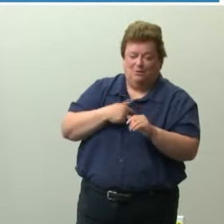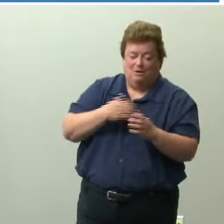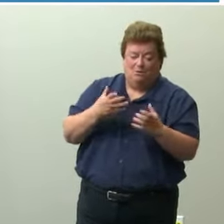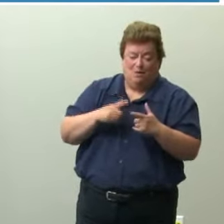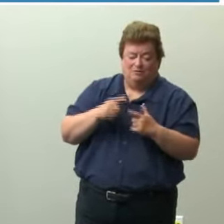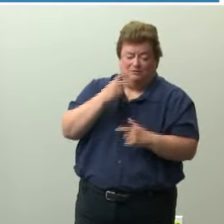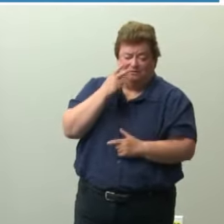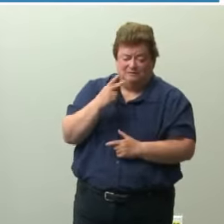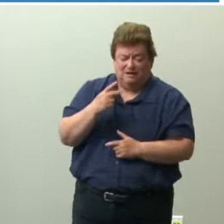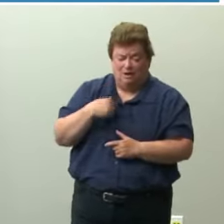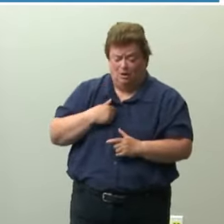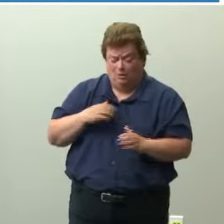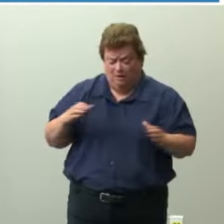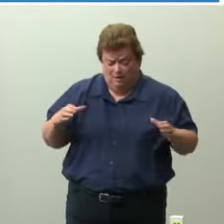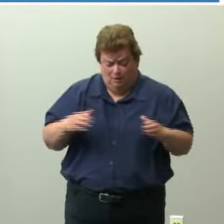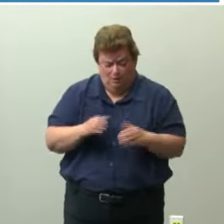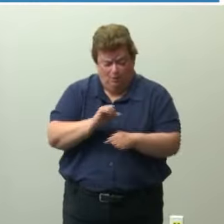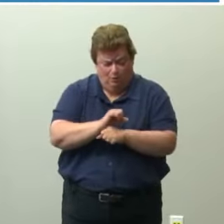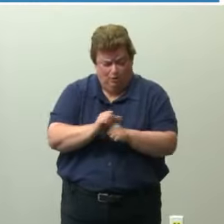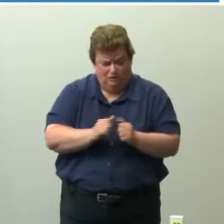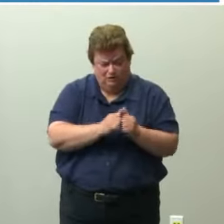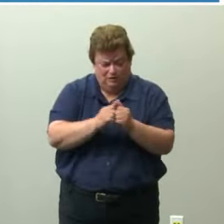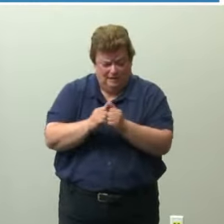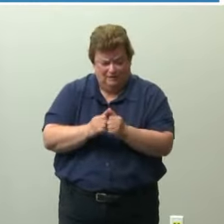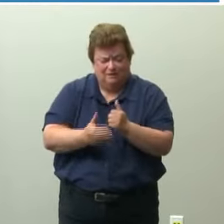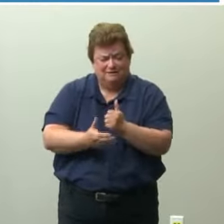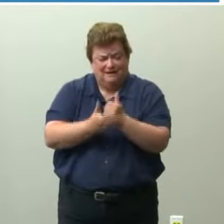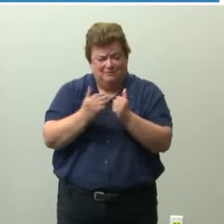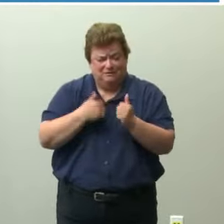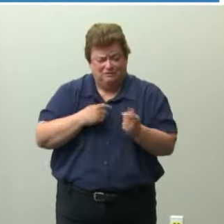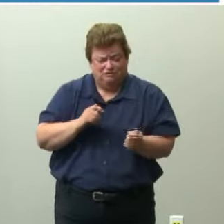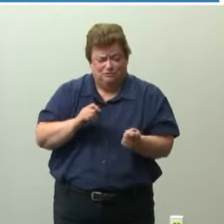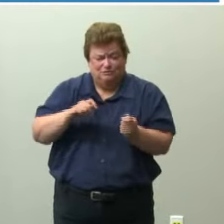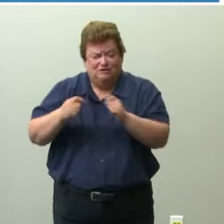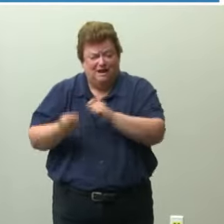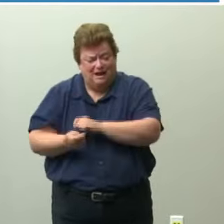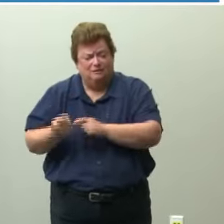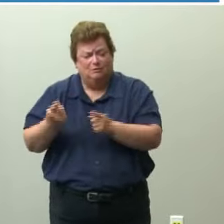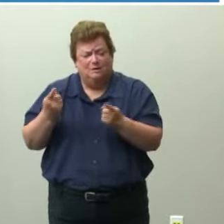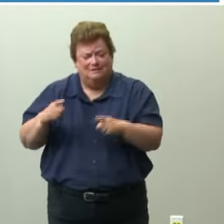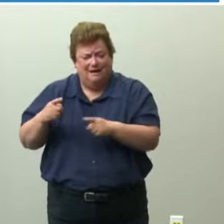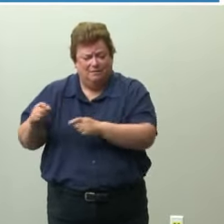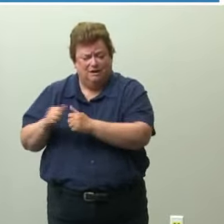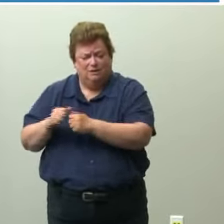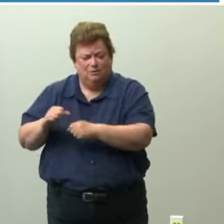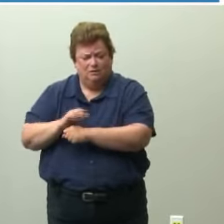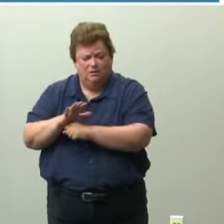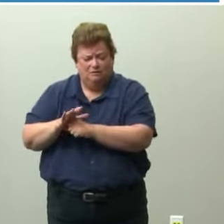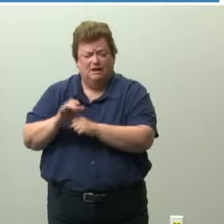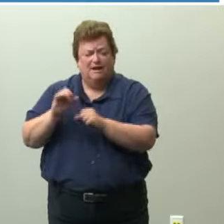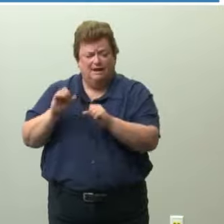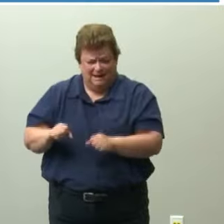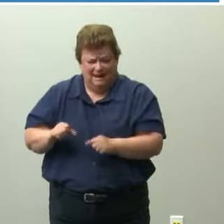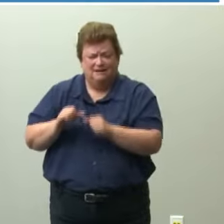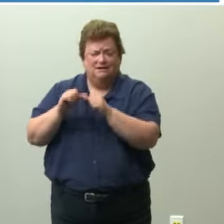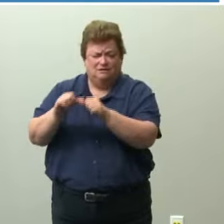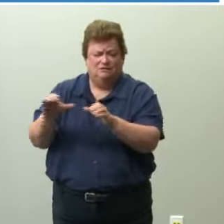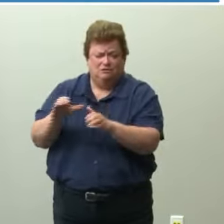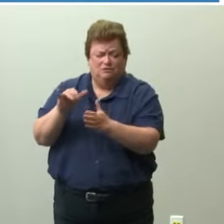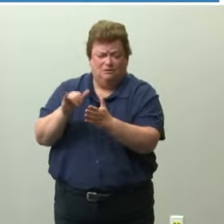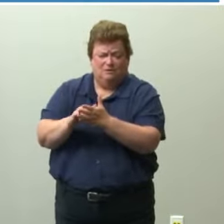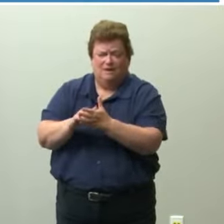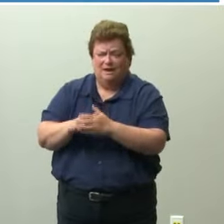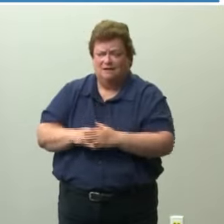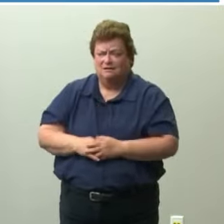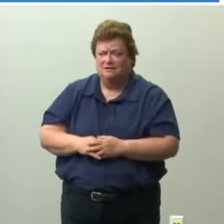collective actions have helped shape the course of the pandemic in our community, and they will continue to do so now.